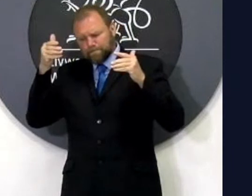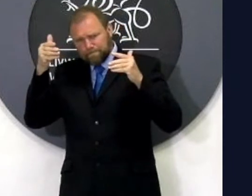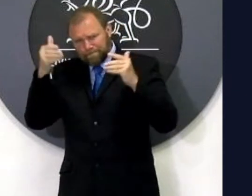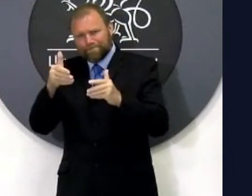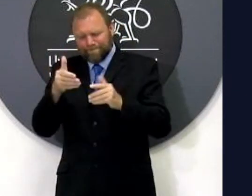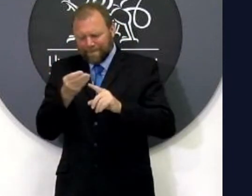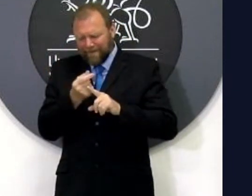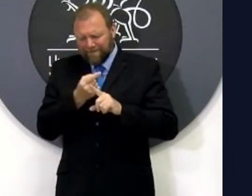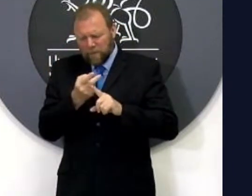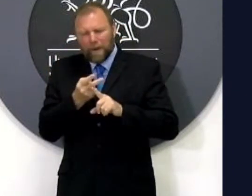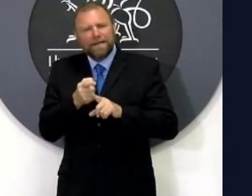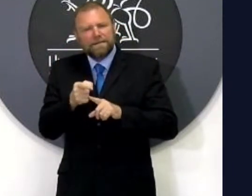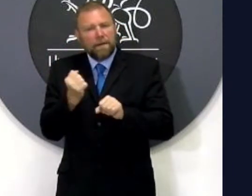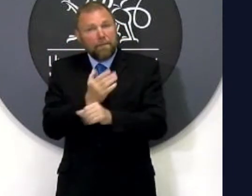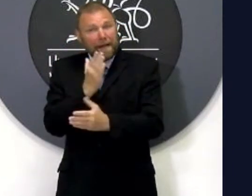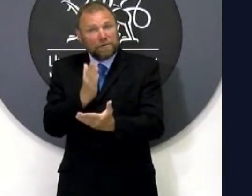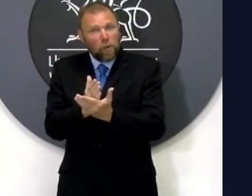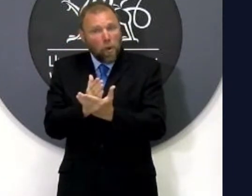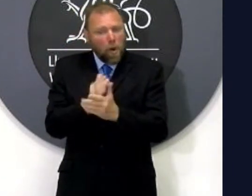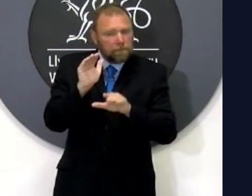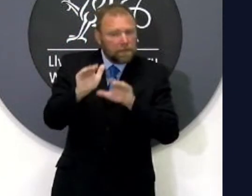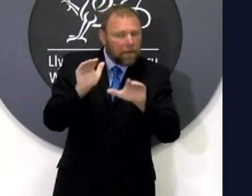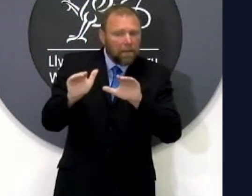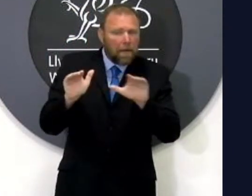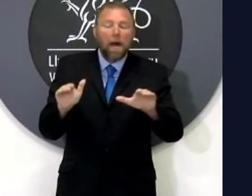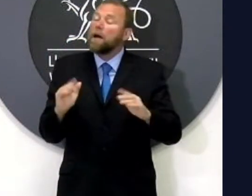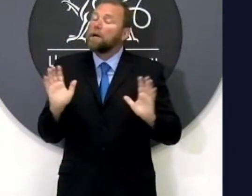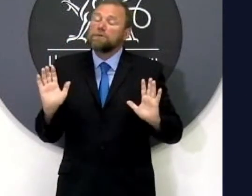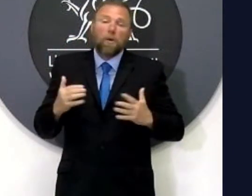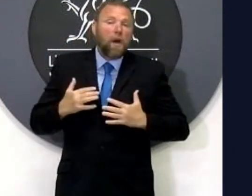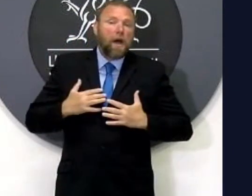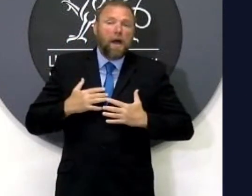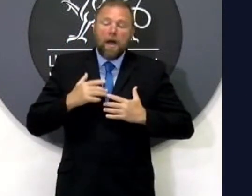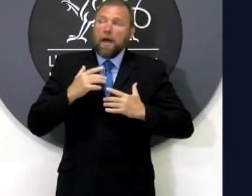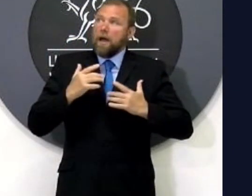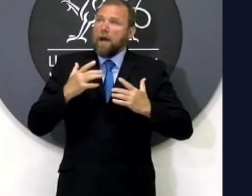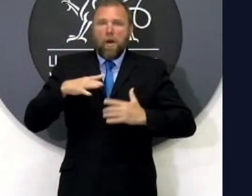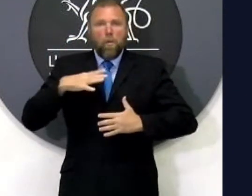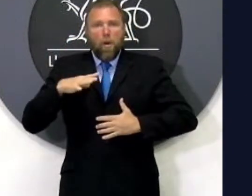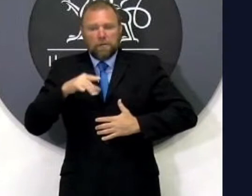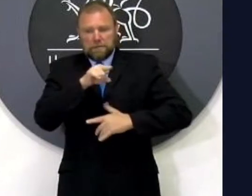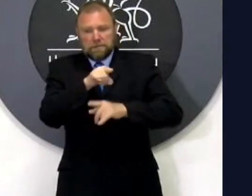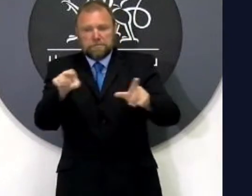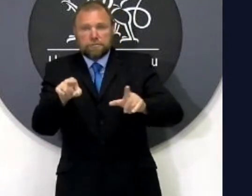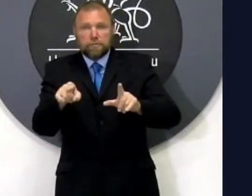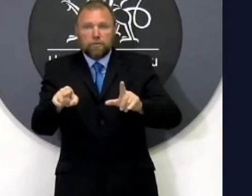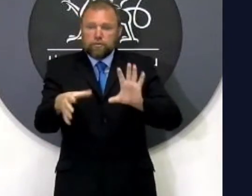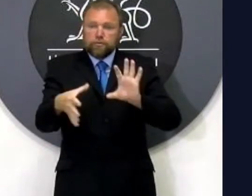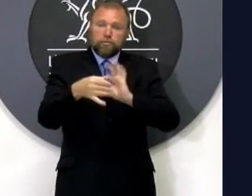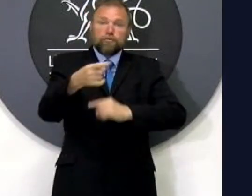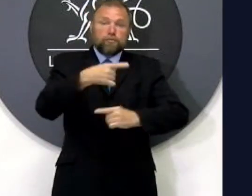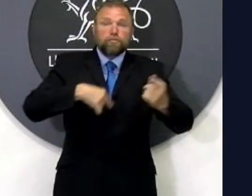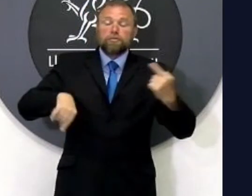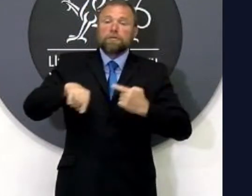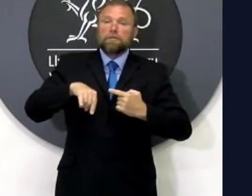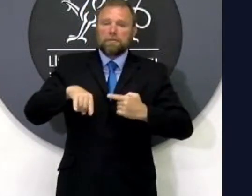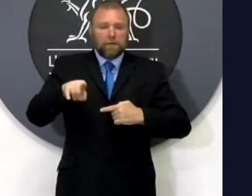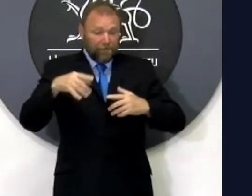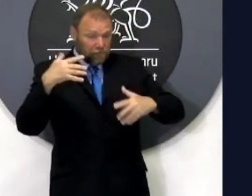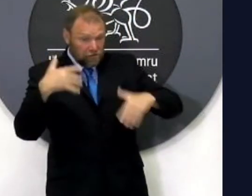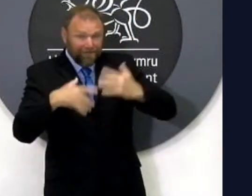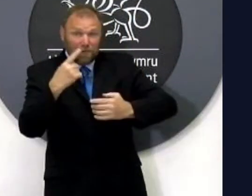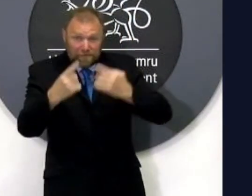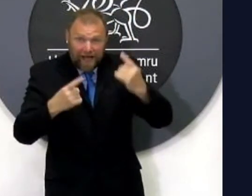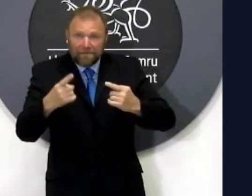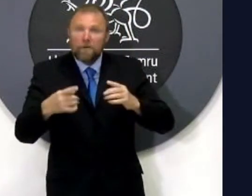next few weeks. Of course, I'll be very anxious to hear from people who are suffering from long COVID, but we